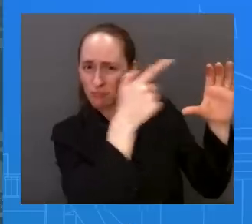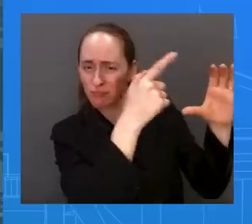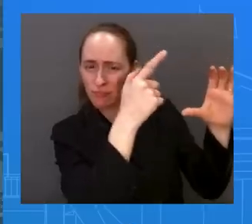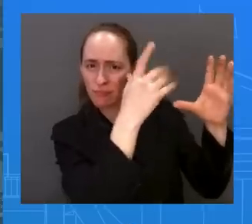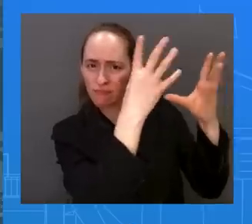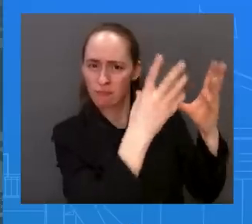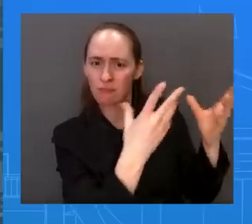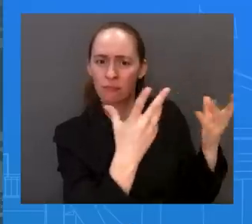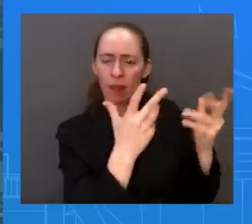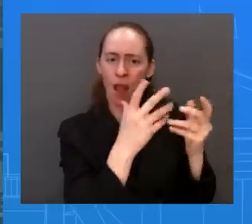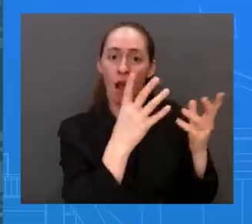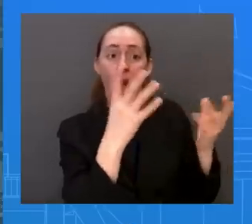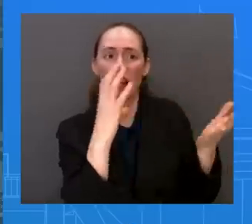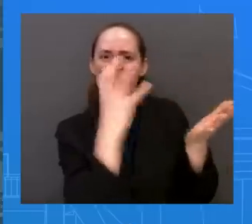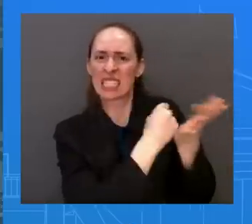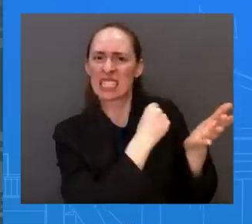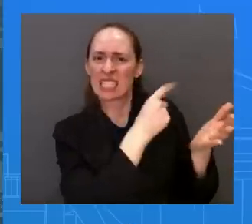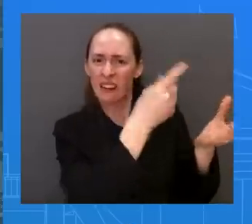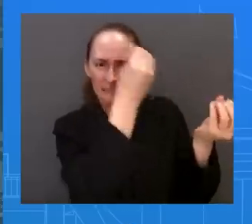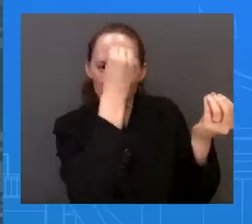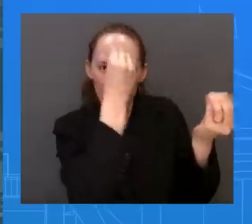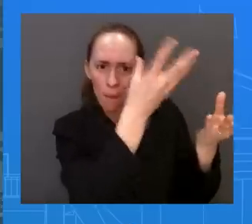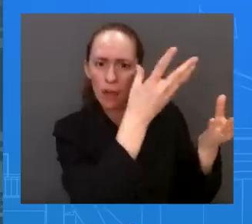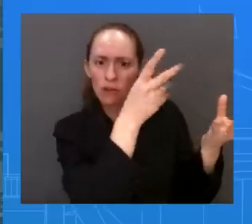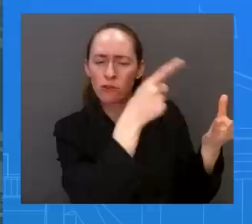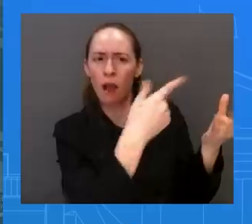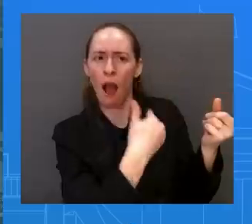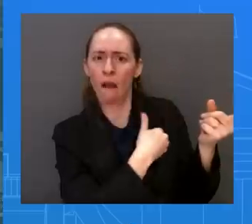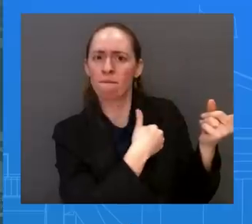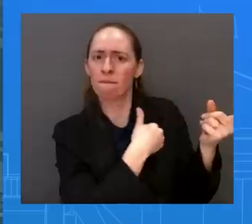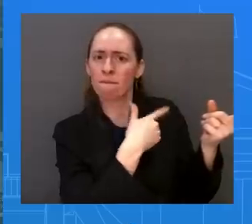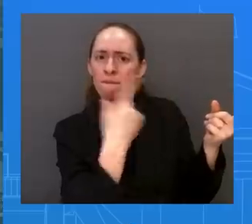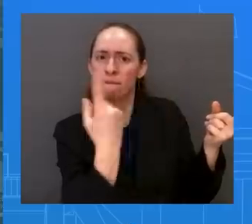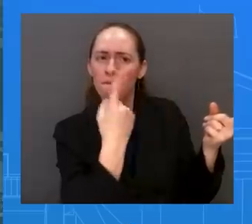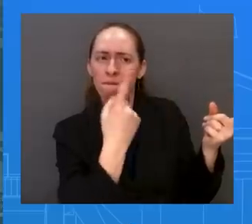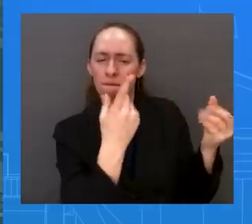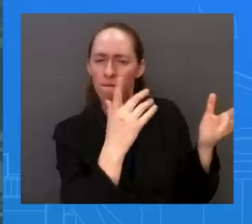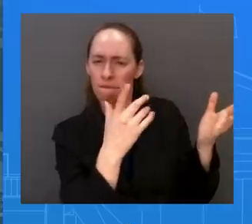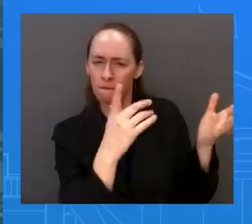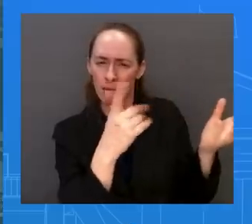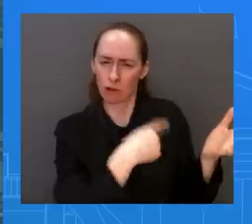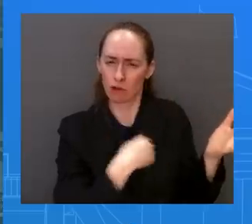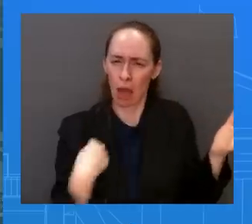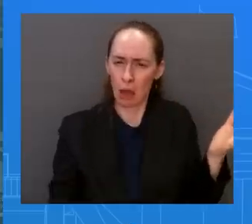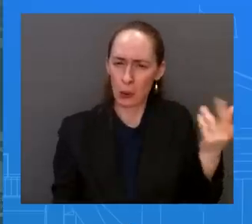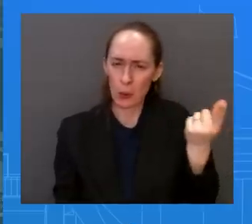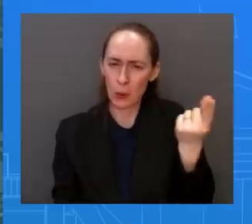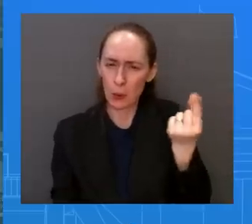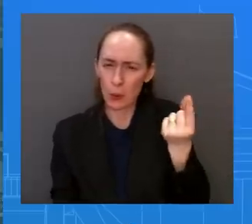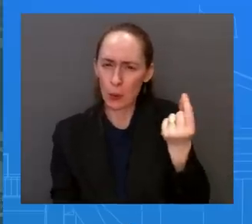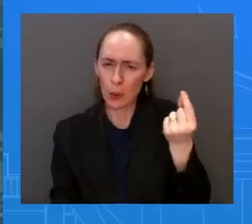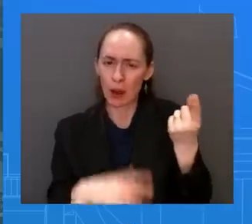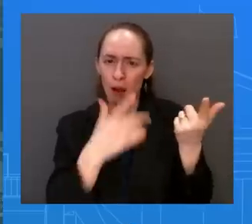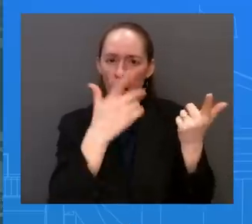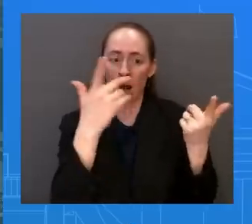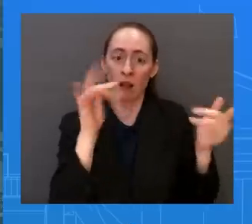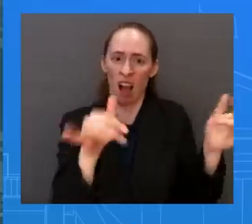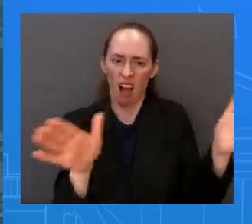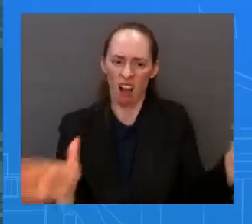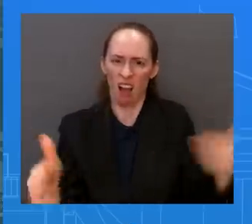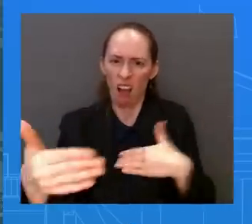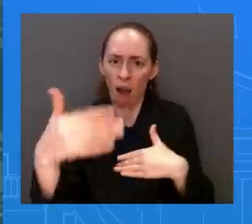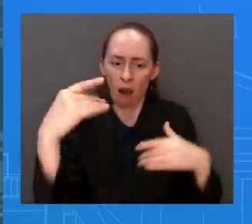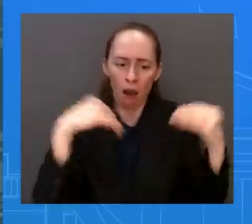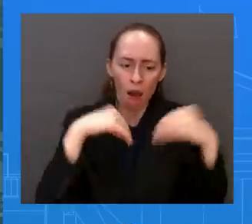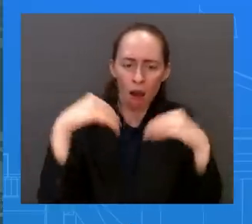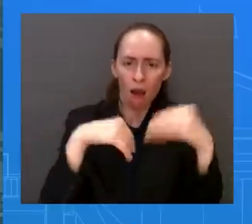about China's capabilities and tradecraft. At the same time, we protected against Chinese intelligence collection